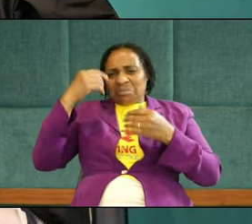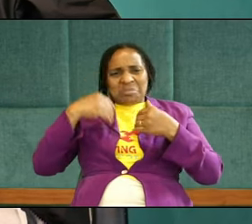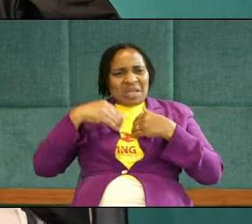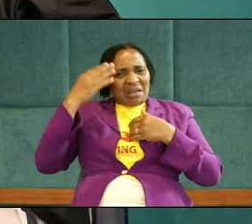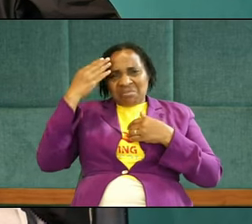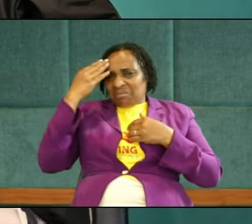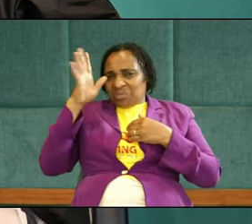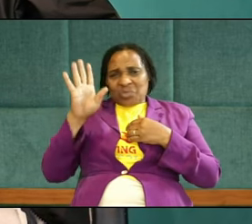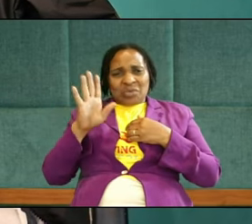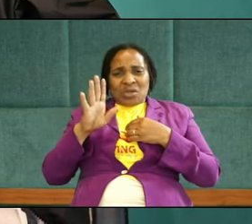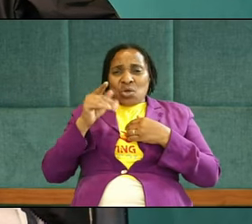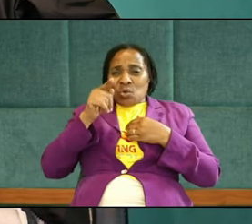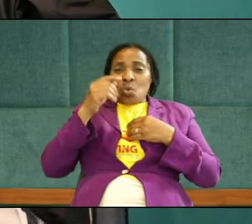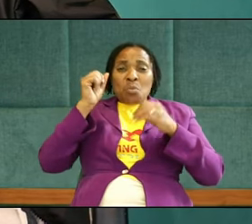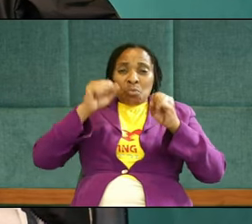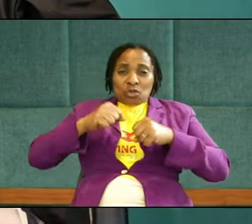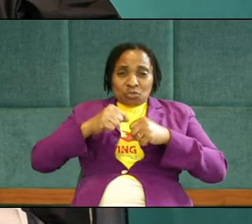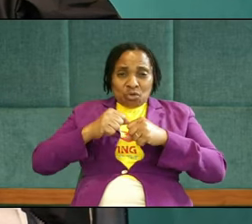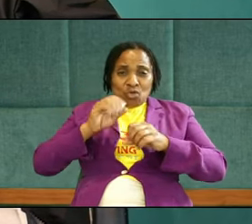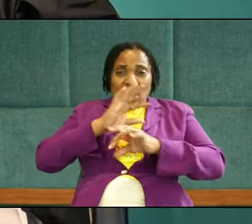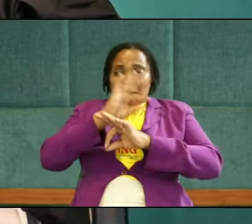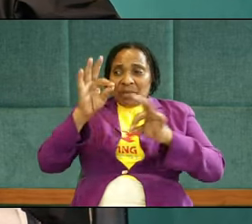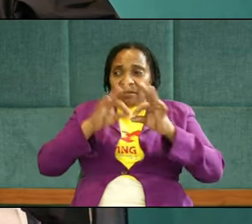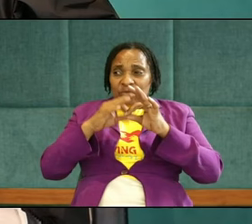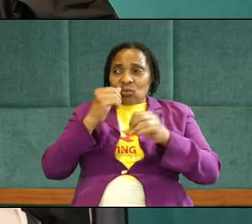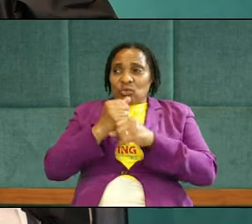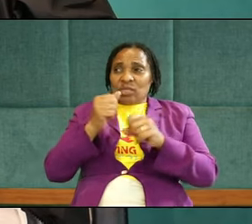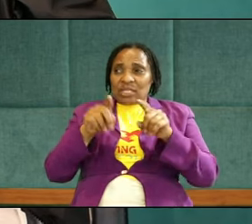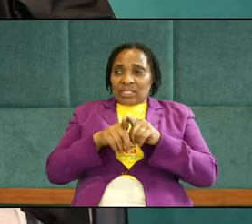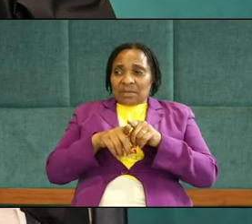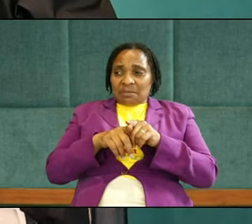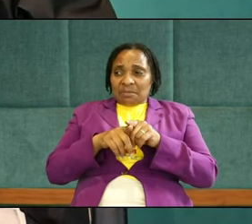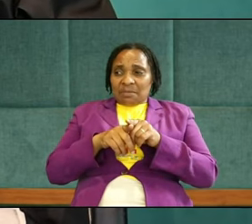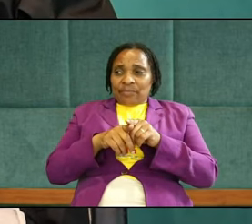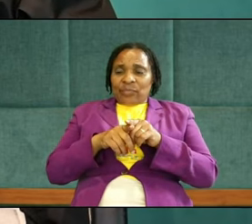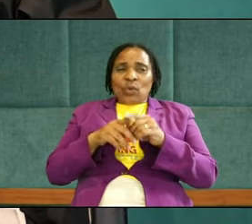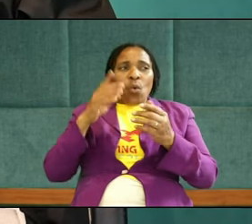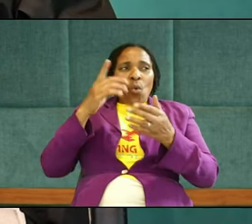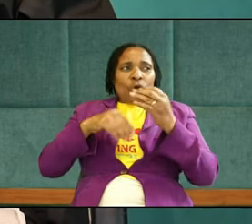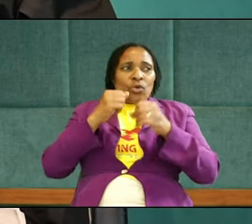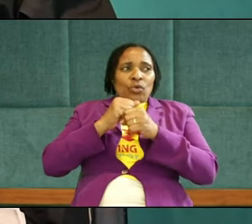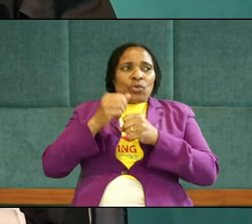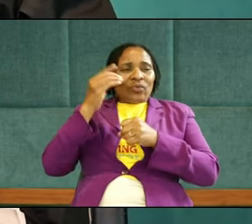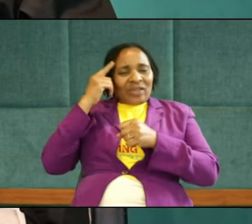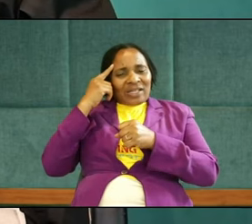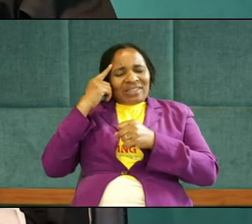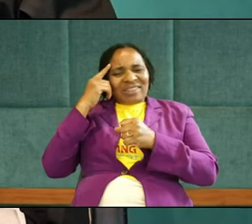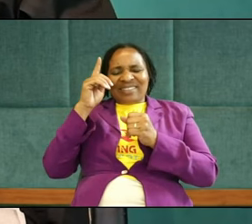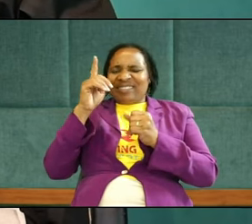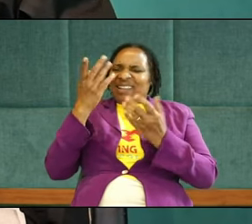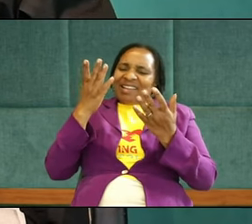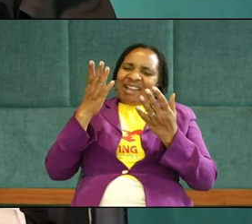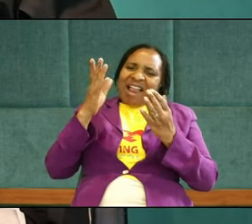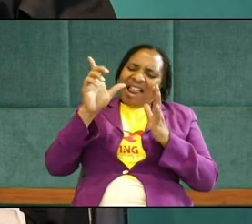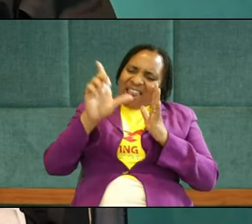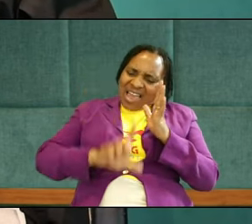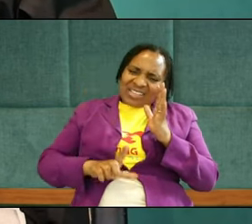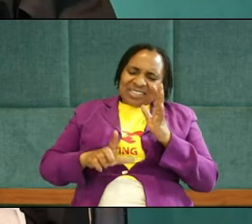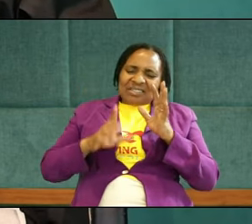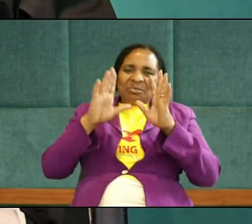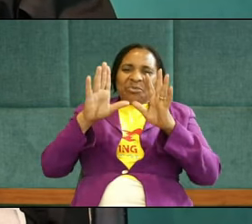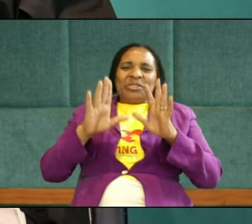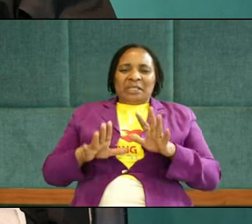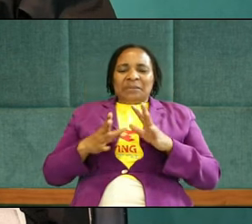you're quite able to do that. That's why I think it's the most important. All right. What do you think is the least important quality in a leader?